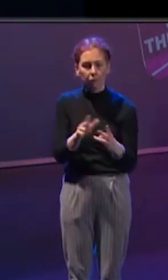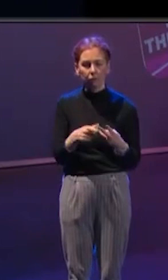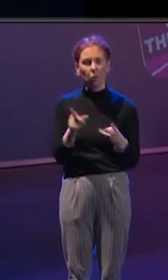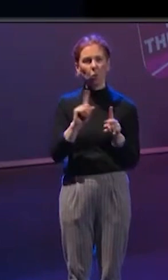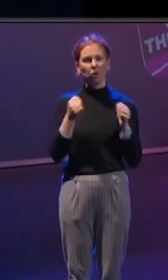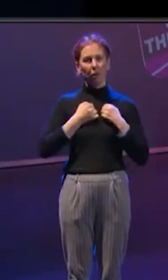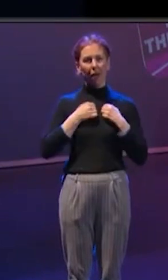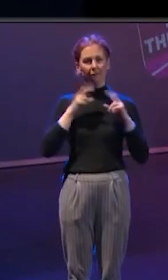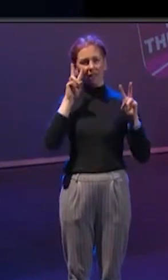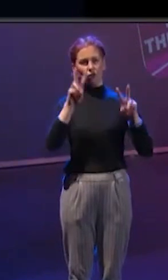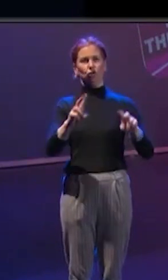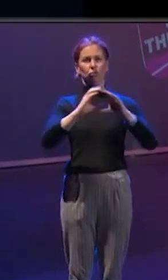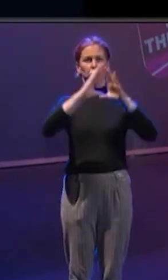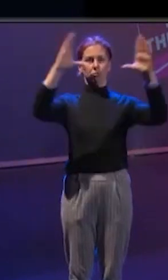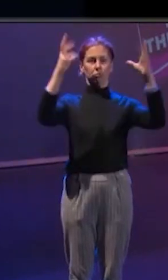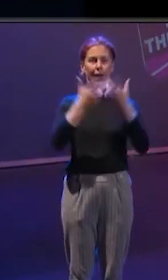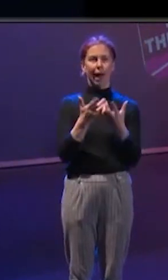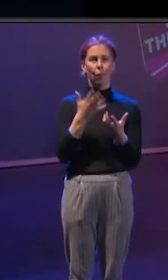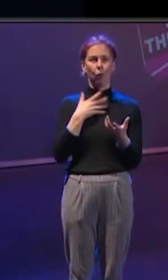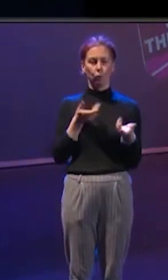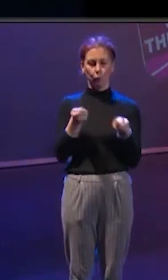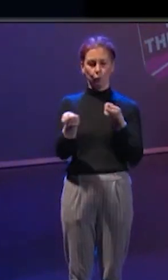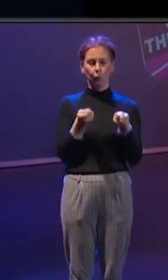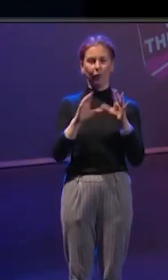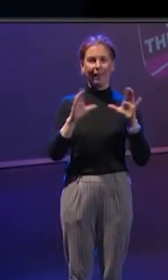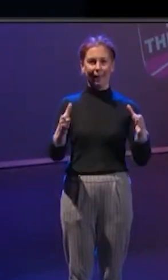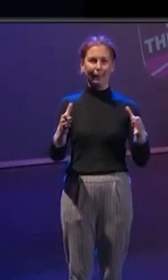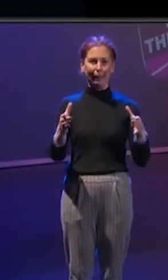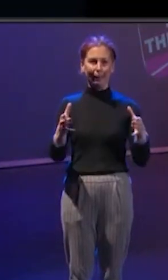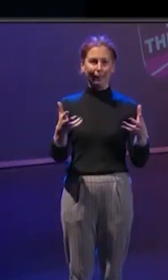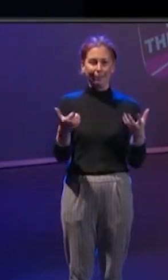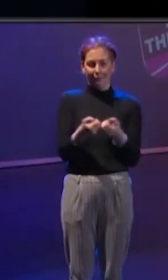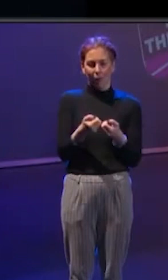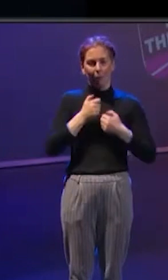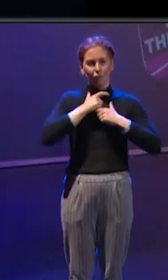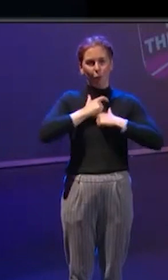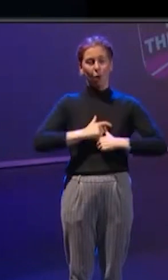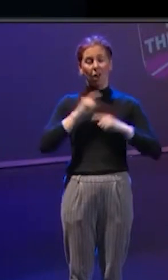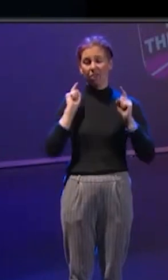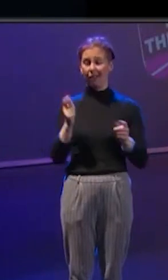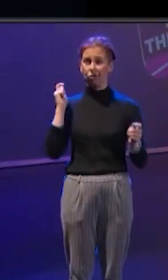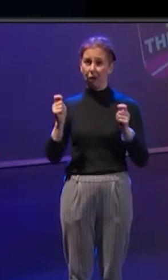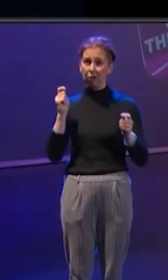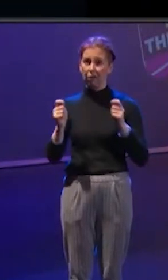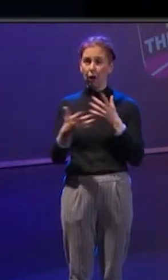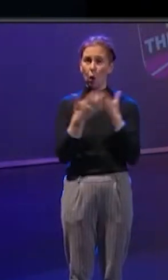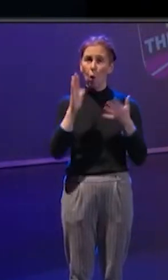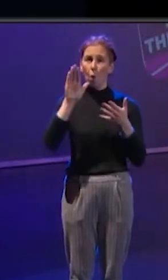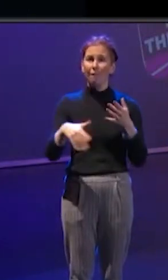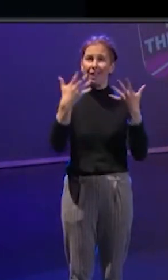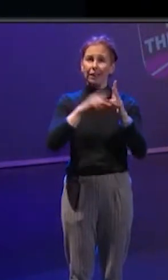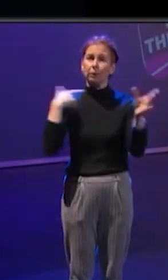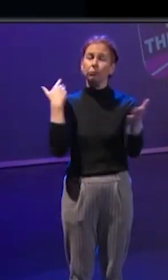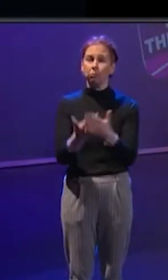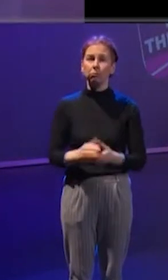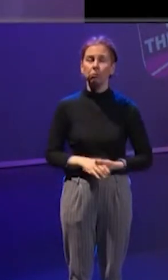I want to be as a producer and how I want to lead a team? And that has changed many times over the last 10 years. I think for